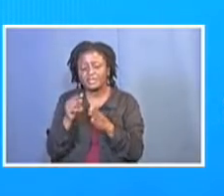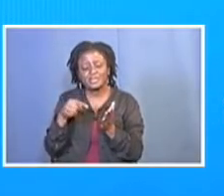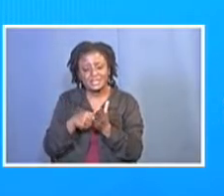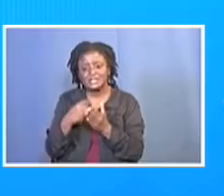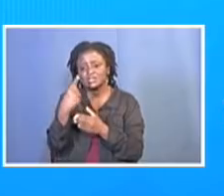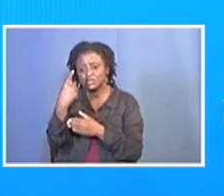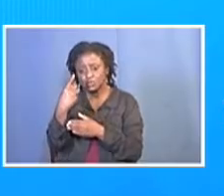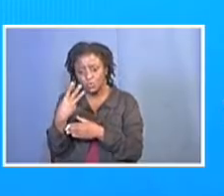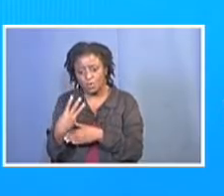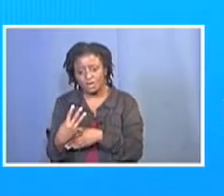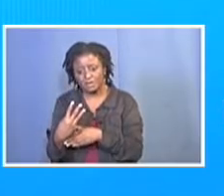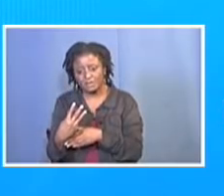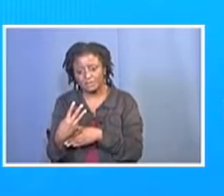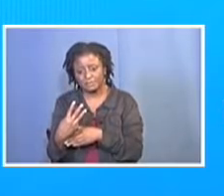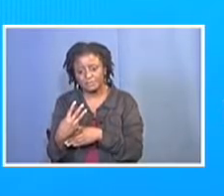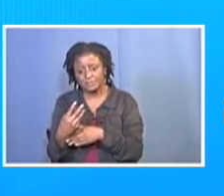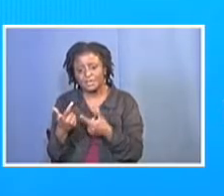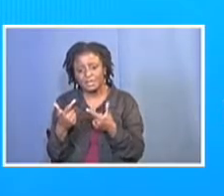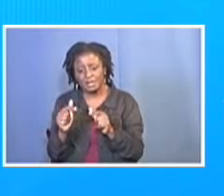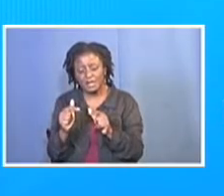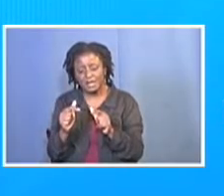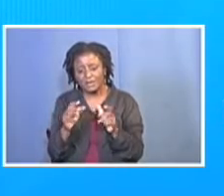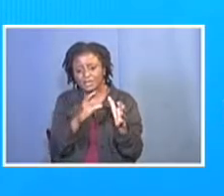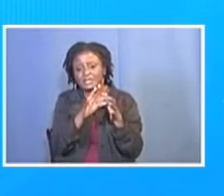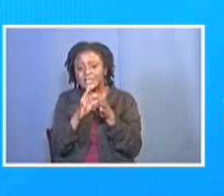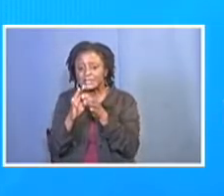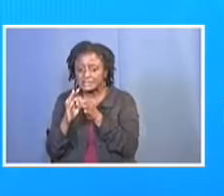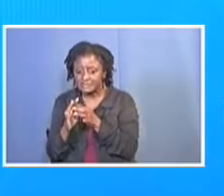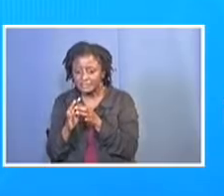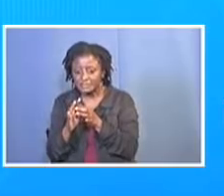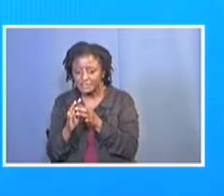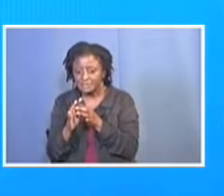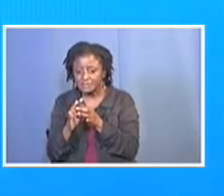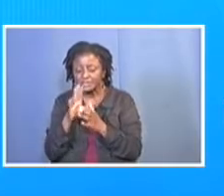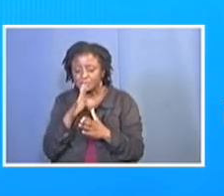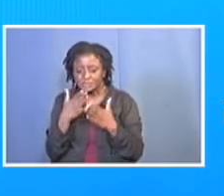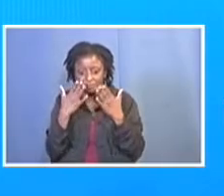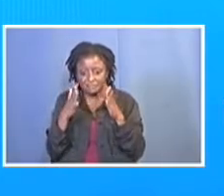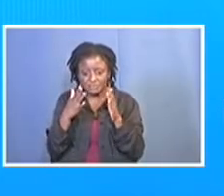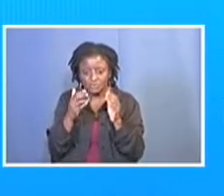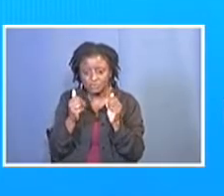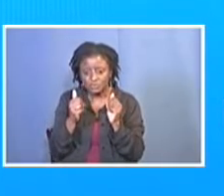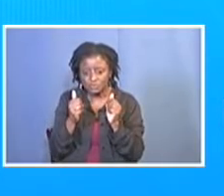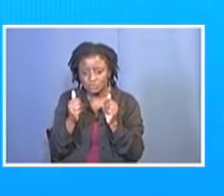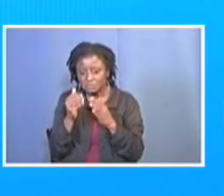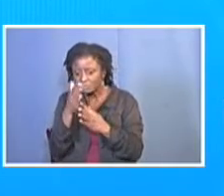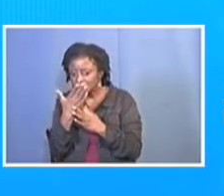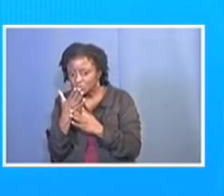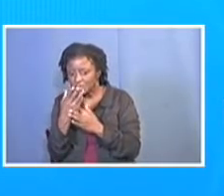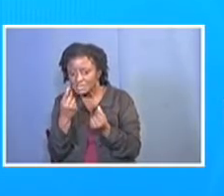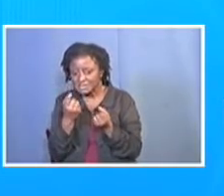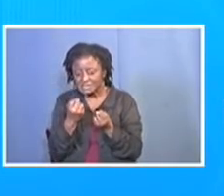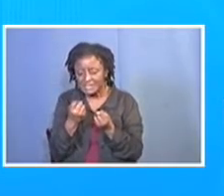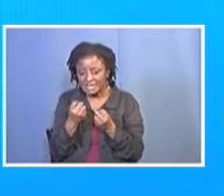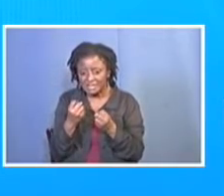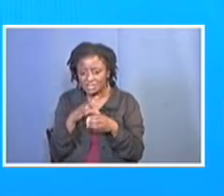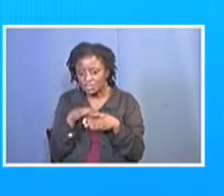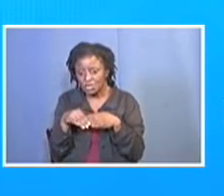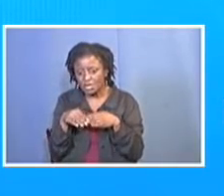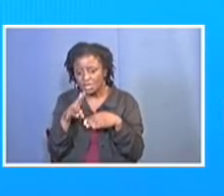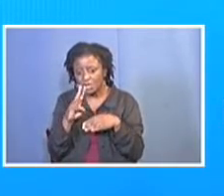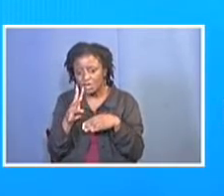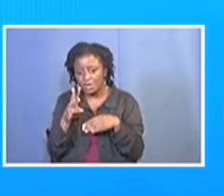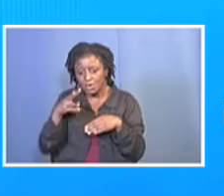and allowing the connectivity to be completed with between Sand Dollar Wallet